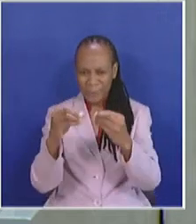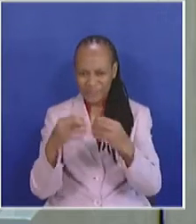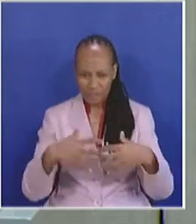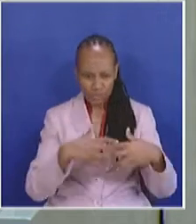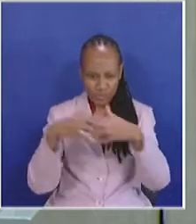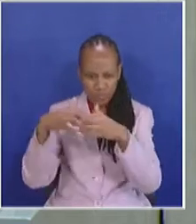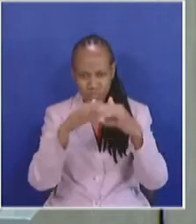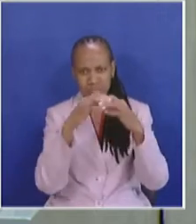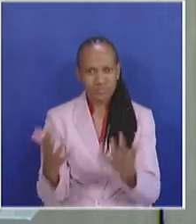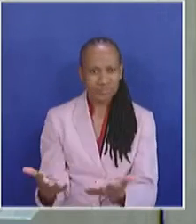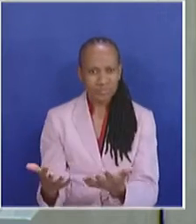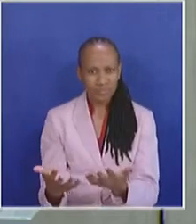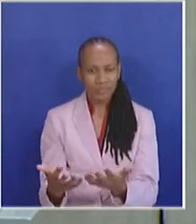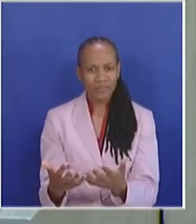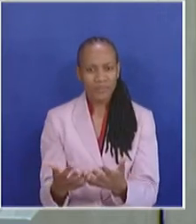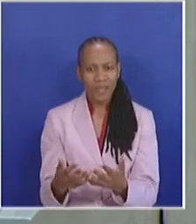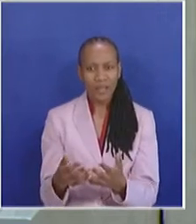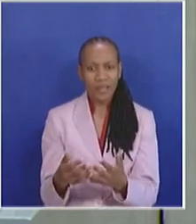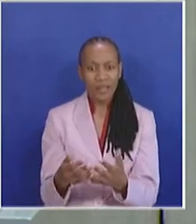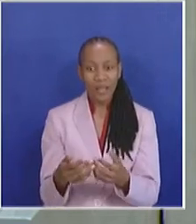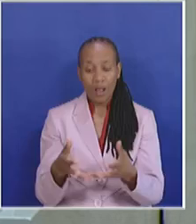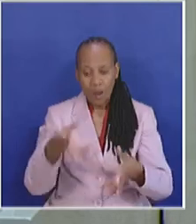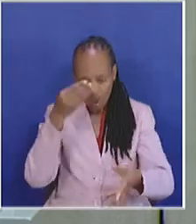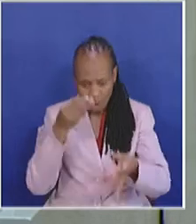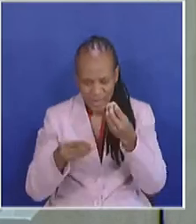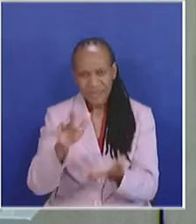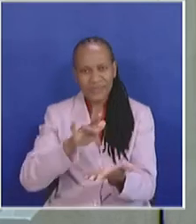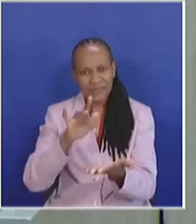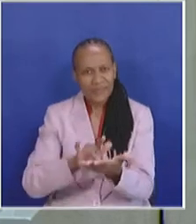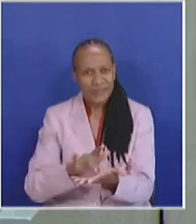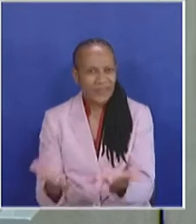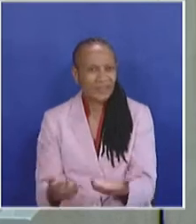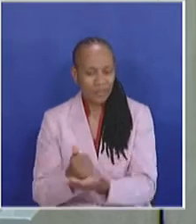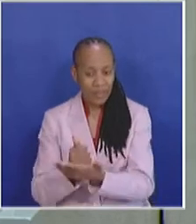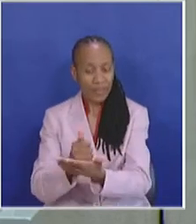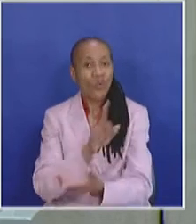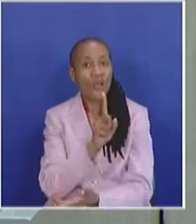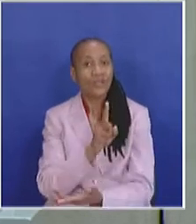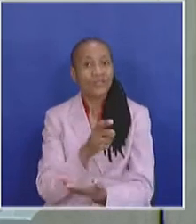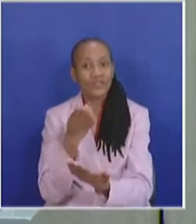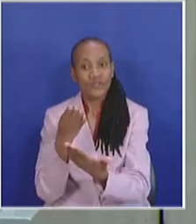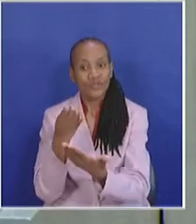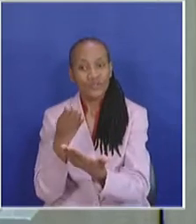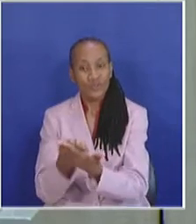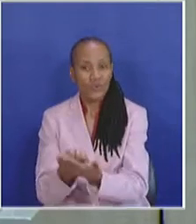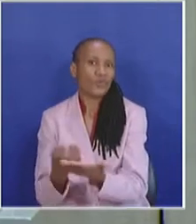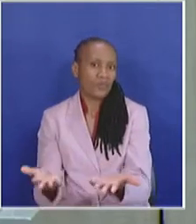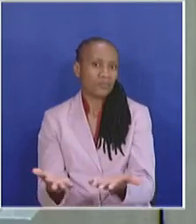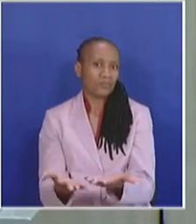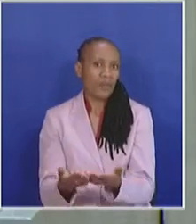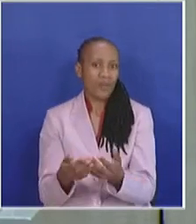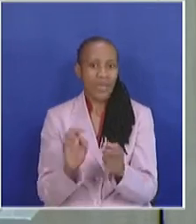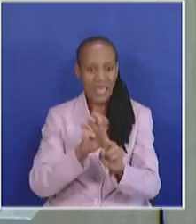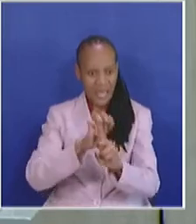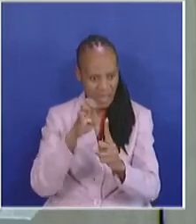our province, automotive learning centers to revitalize the township economy. To contribute to improved environmental management,